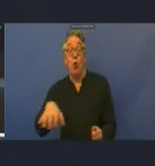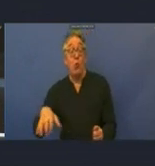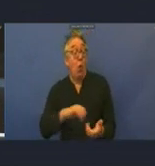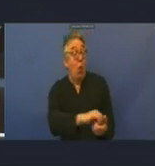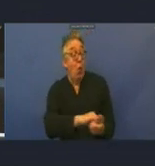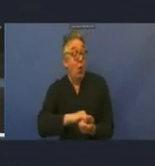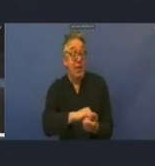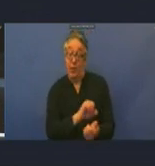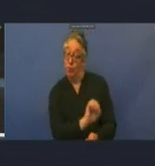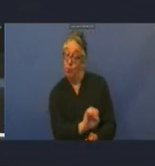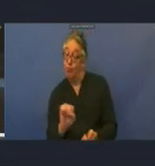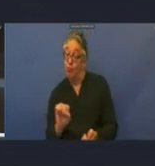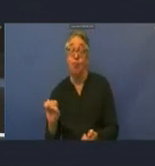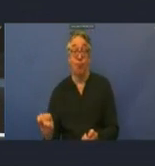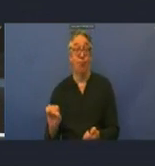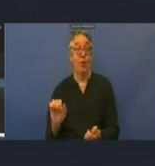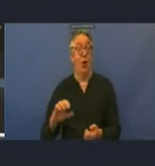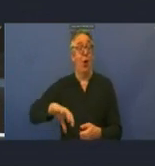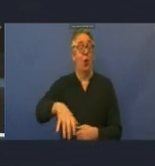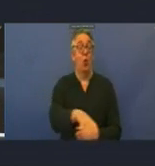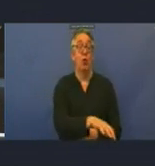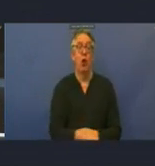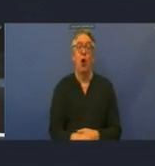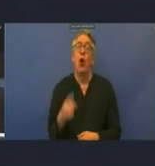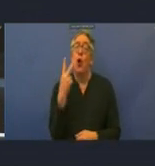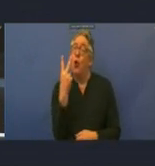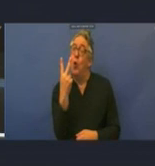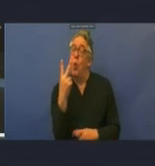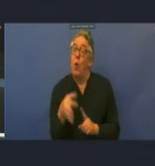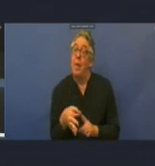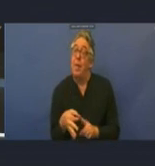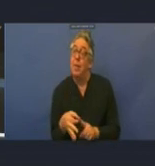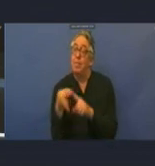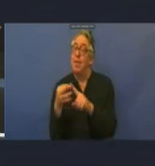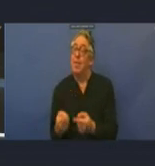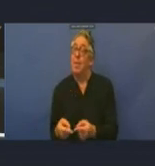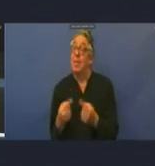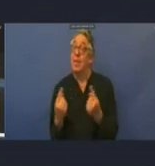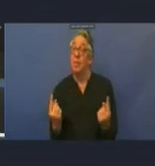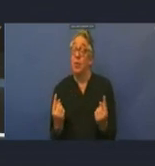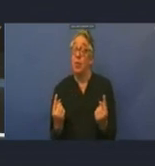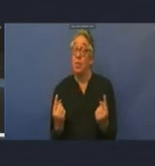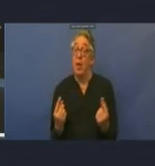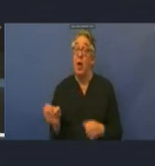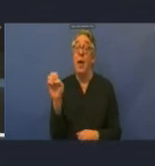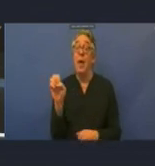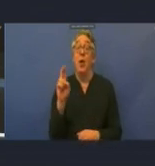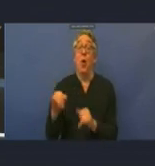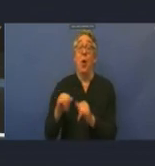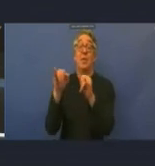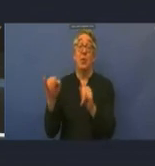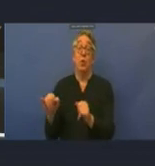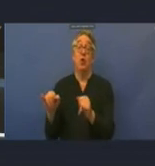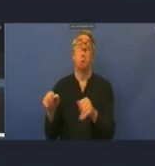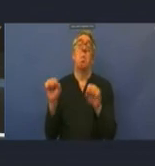There are 2 exceptions. Activities can also take place at the seat of a European institution.